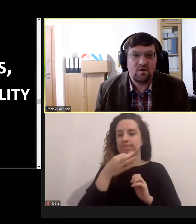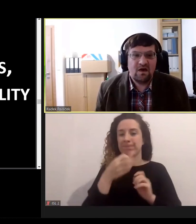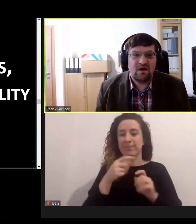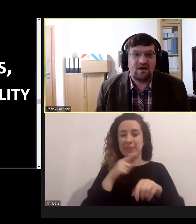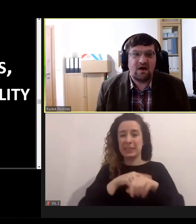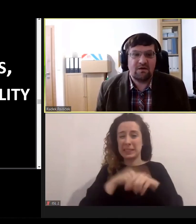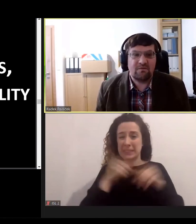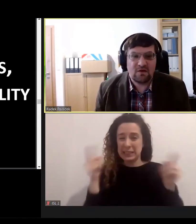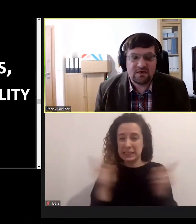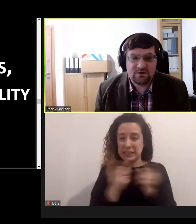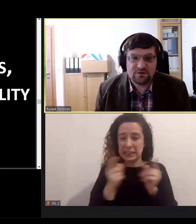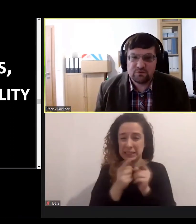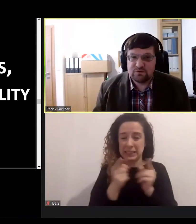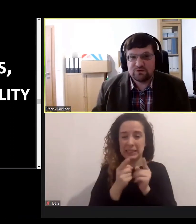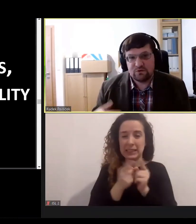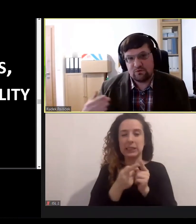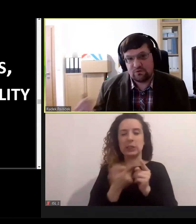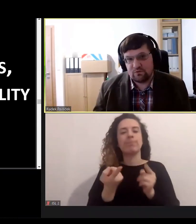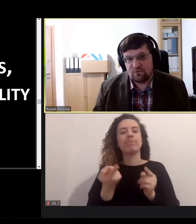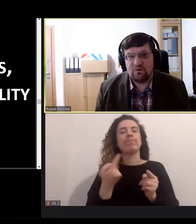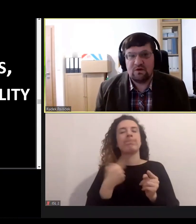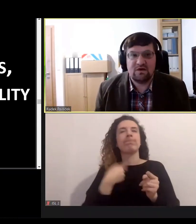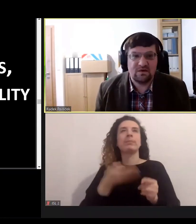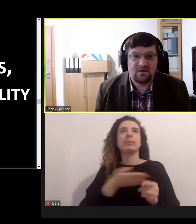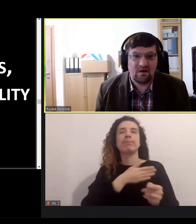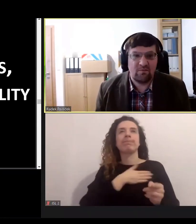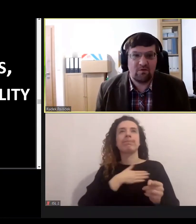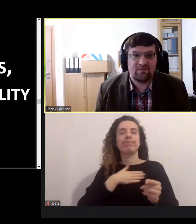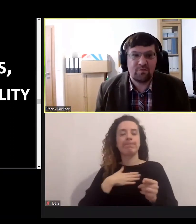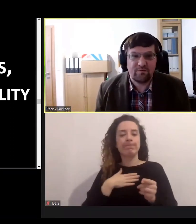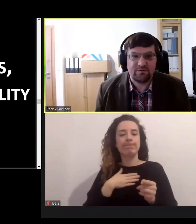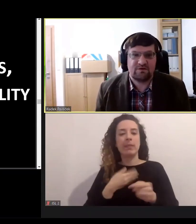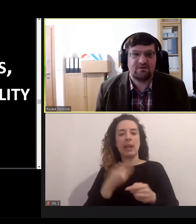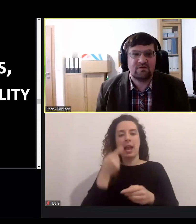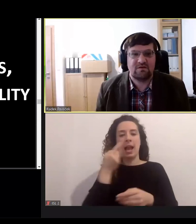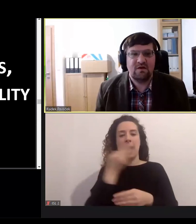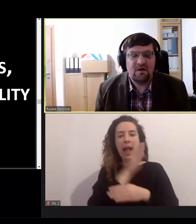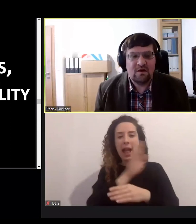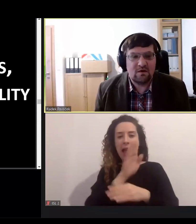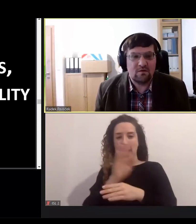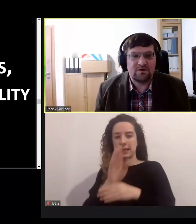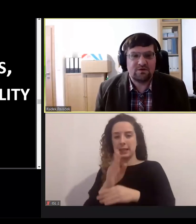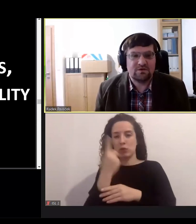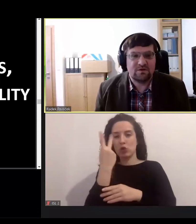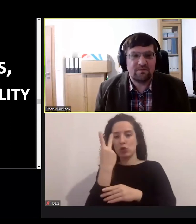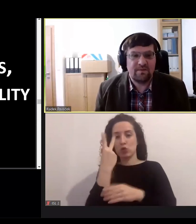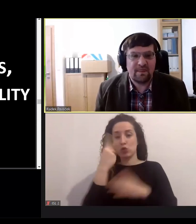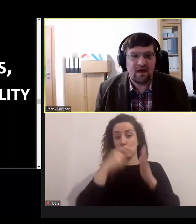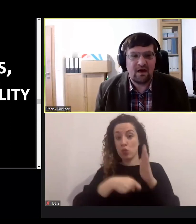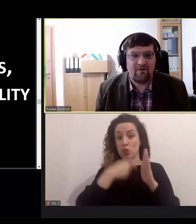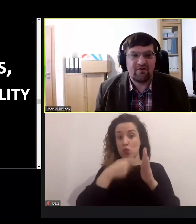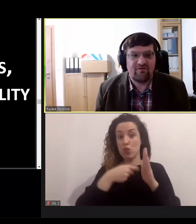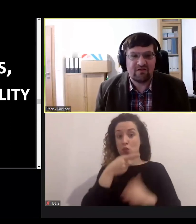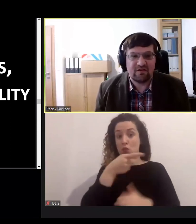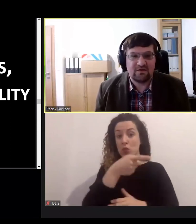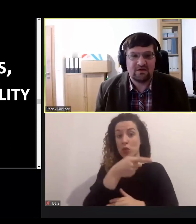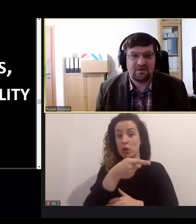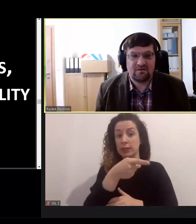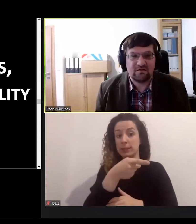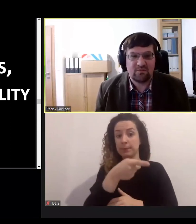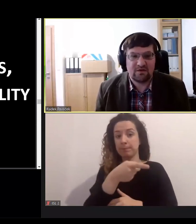with helping them to come back to the Czech Republic and so on. So this was also a lot of